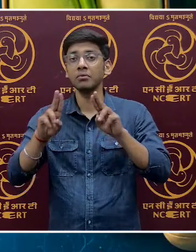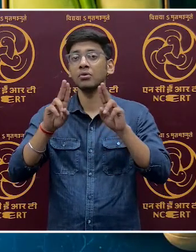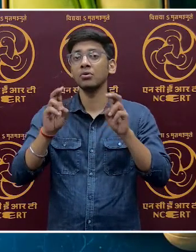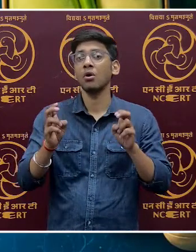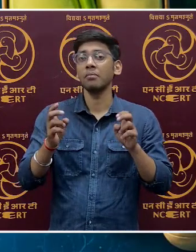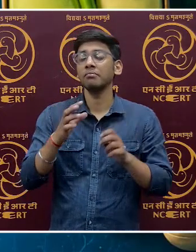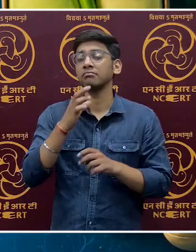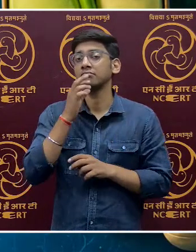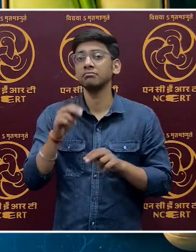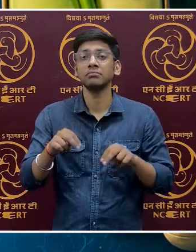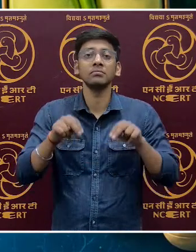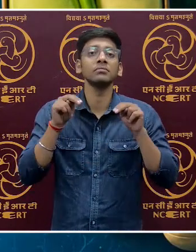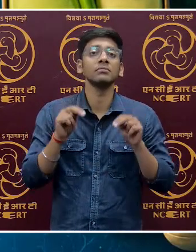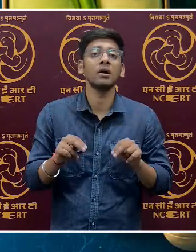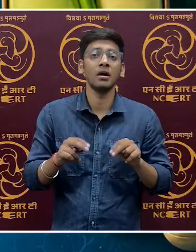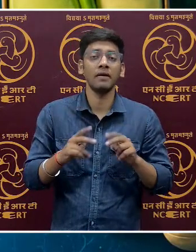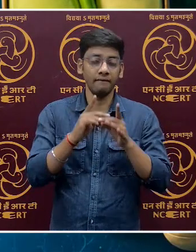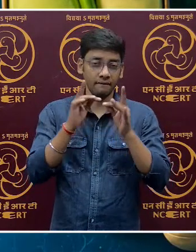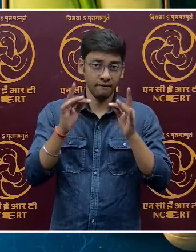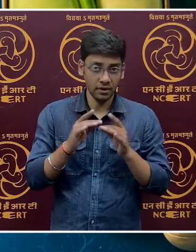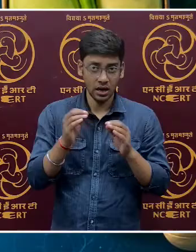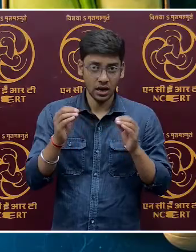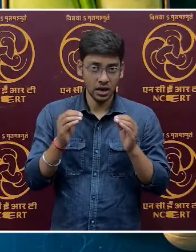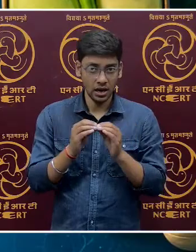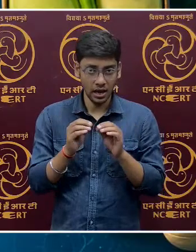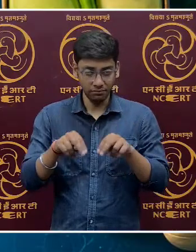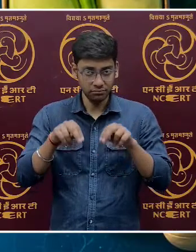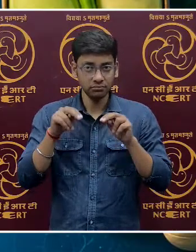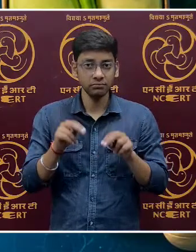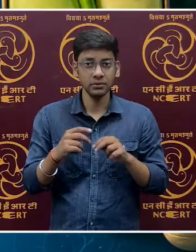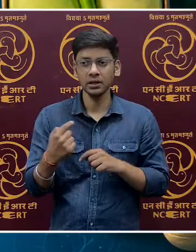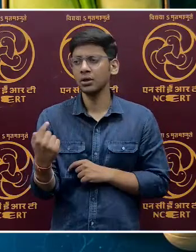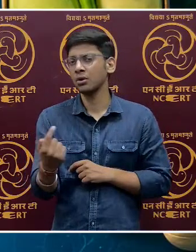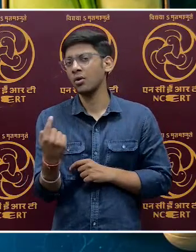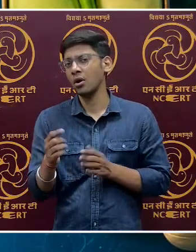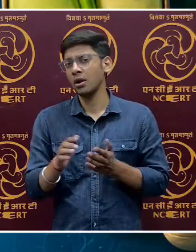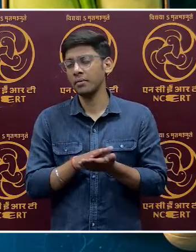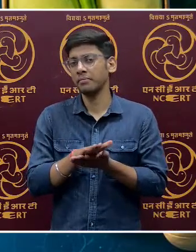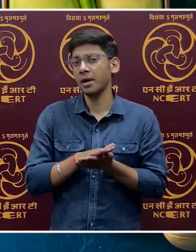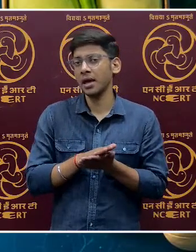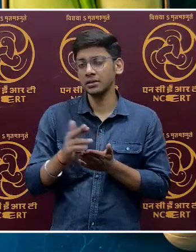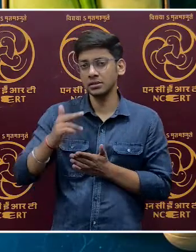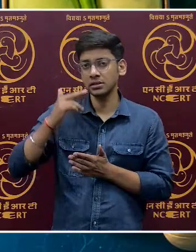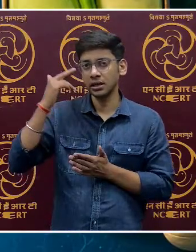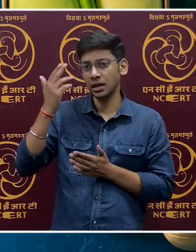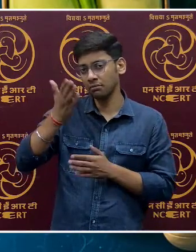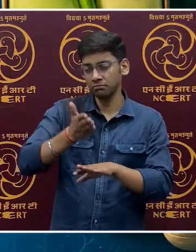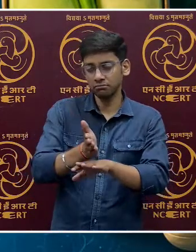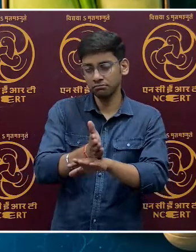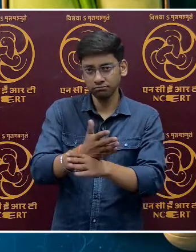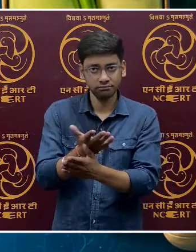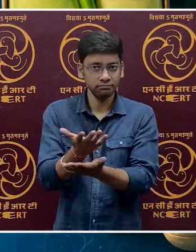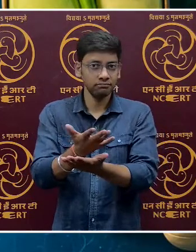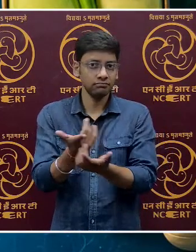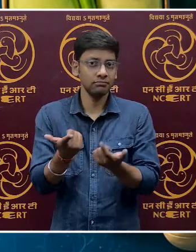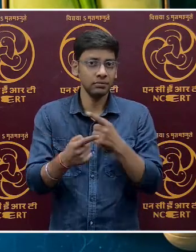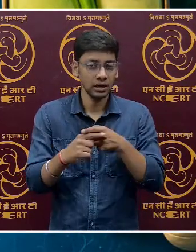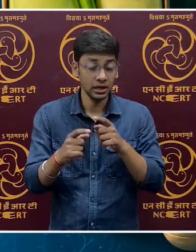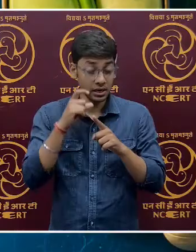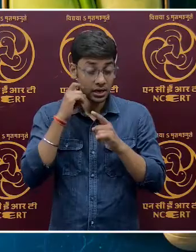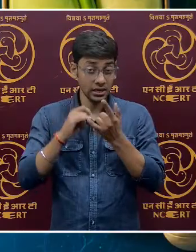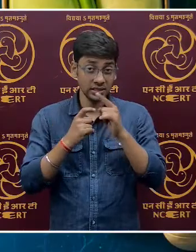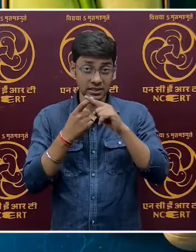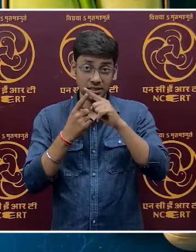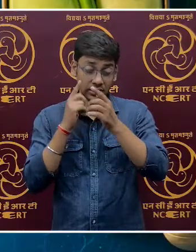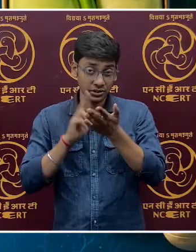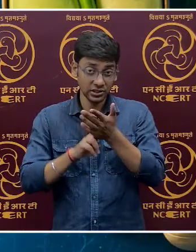actually requires a virtual lab content context, just because of one of the basic reason what we had already been discussed, dissection. If you